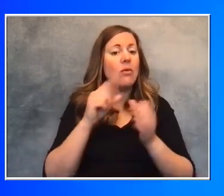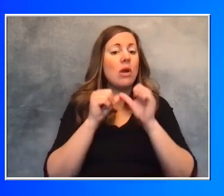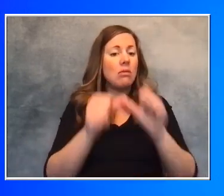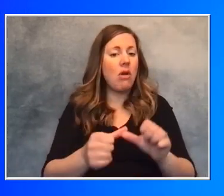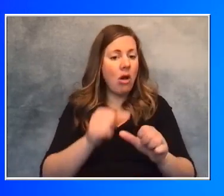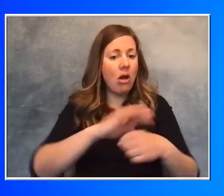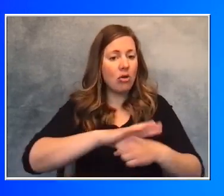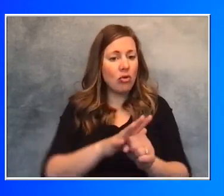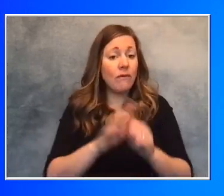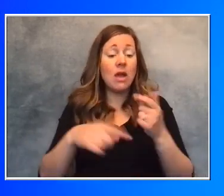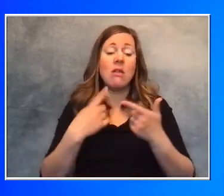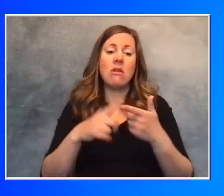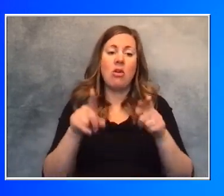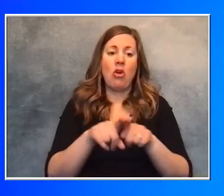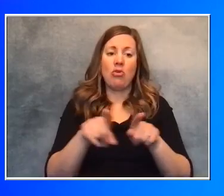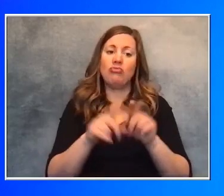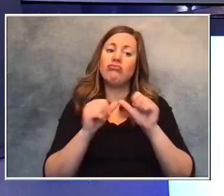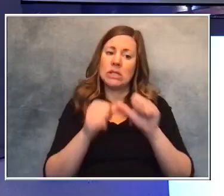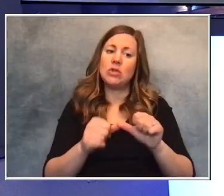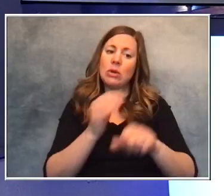we're continuing to work on that.